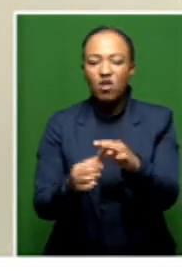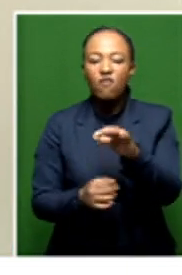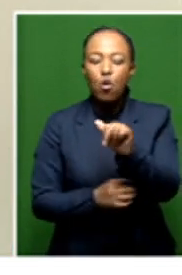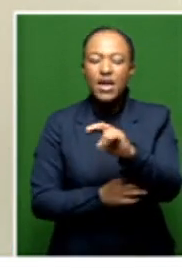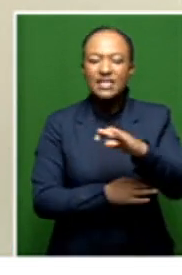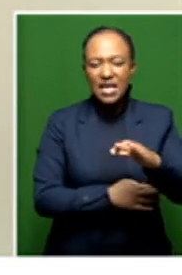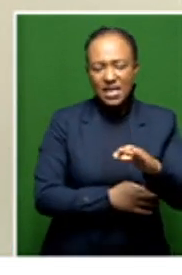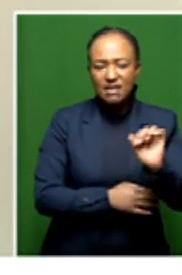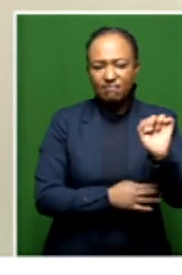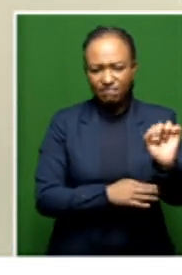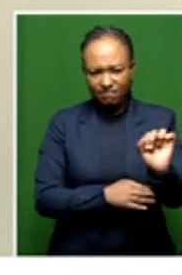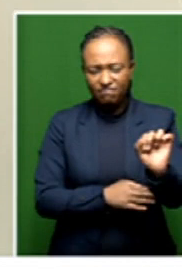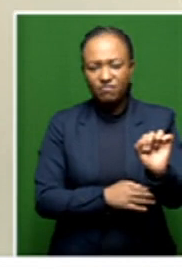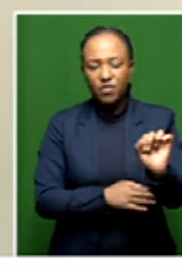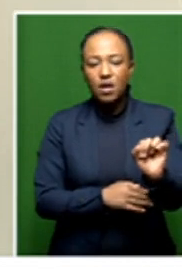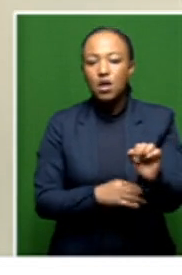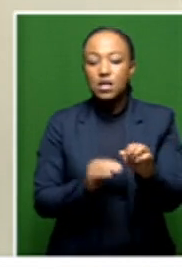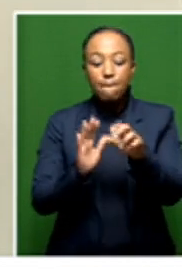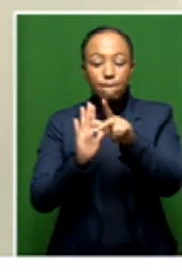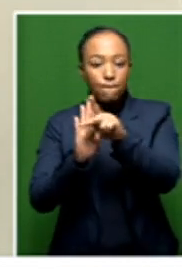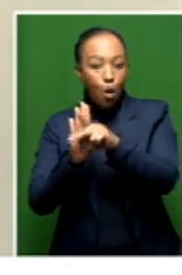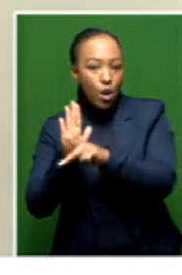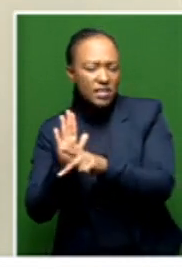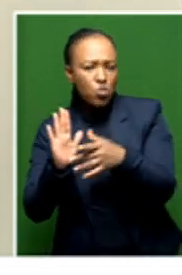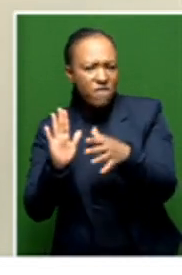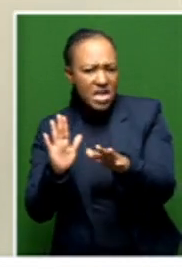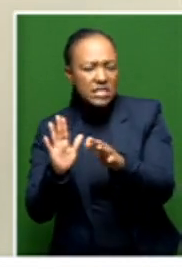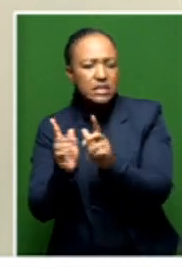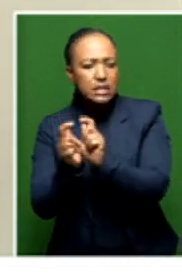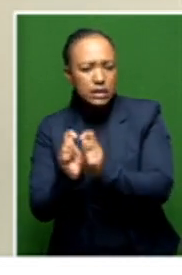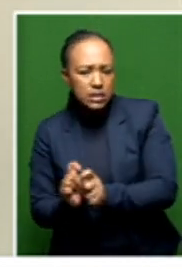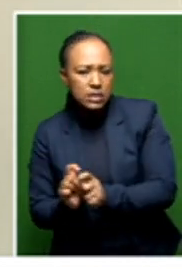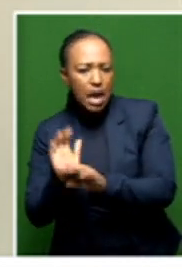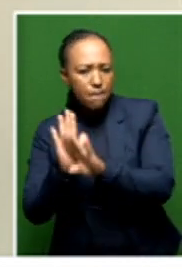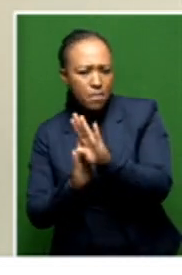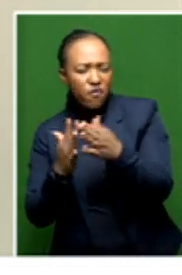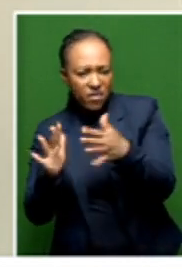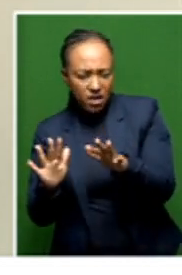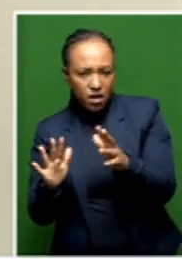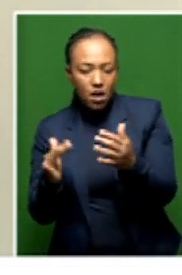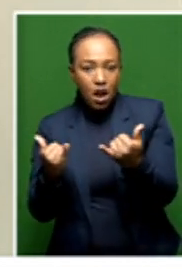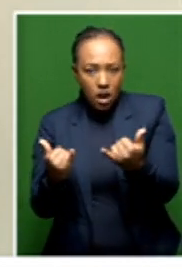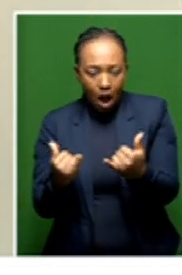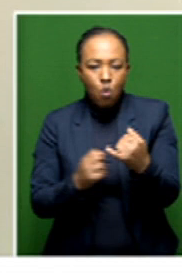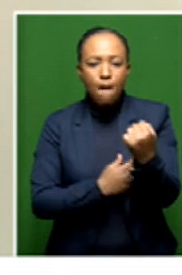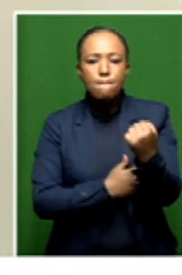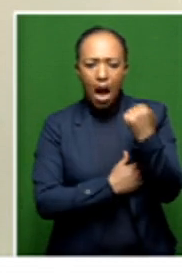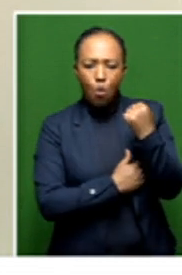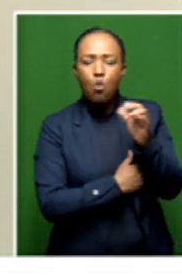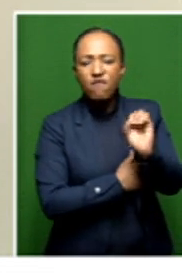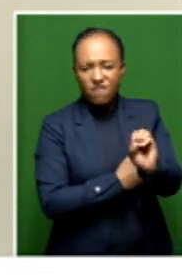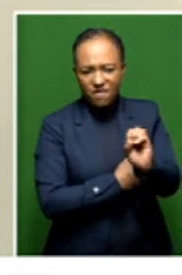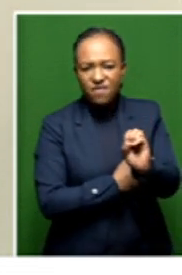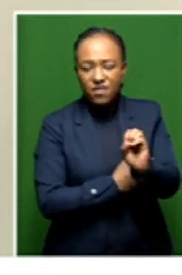National Congress and those policies that we have managed to advance, we are more powerful. And